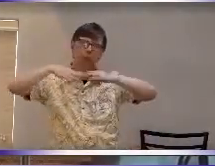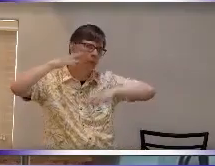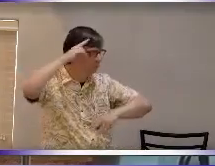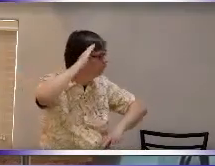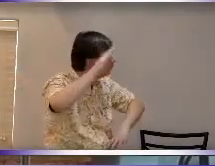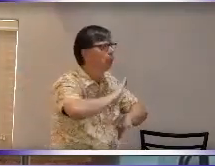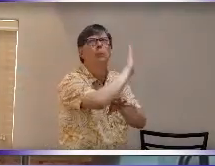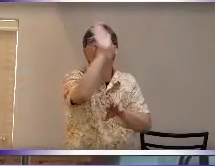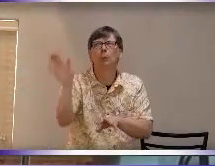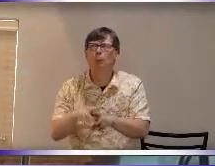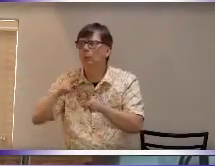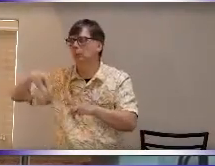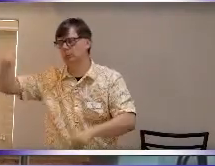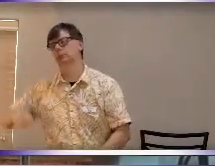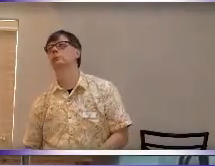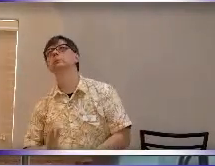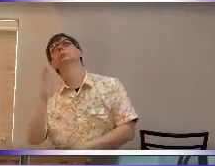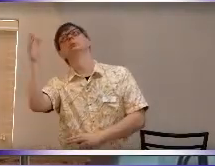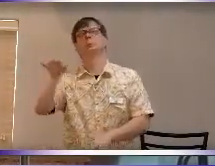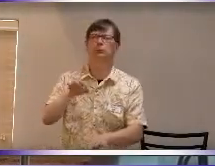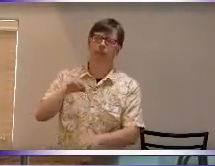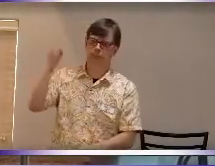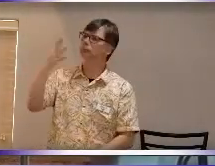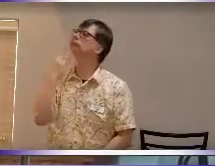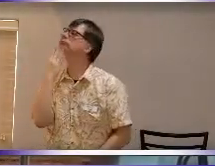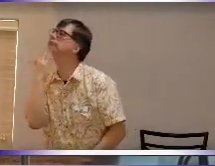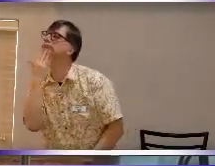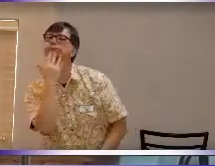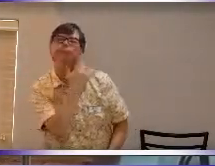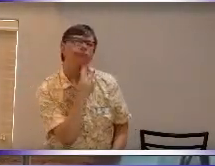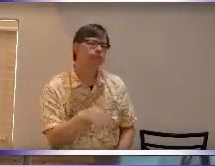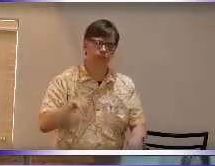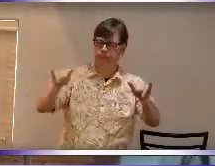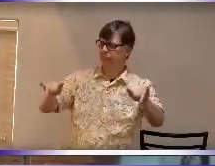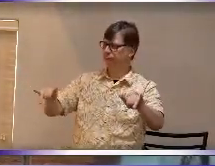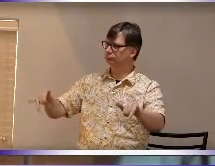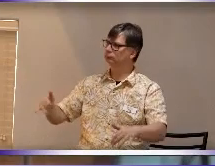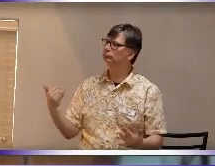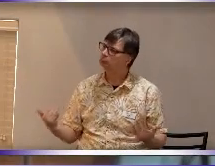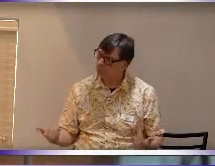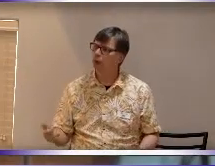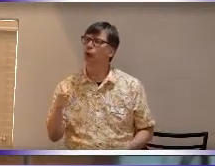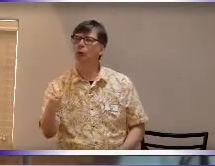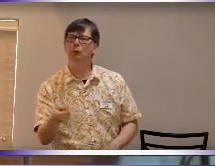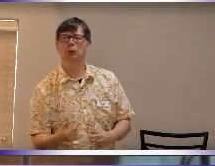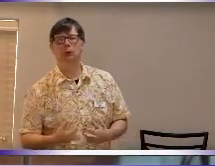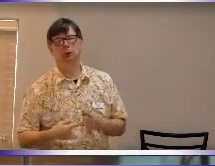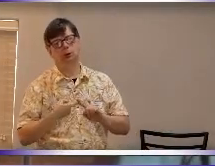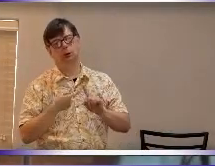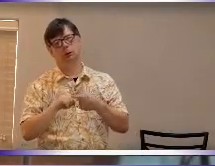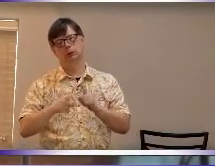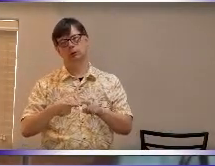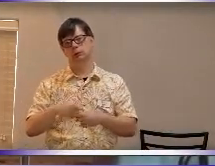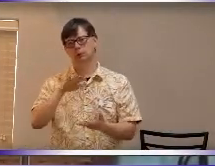right? You know, your height, your skin color, even what you like to